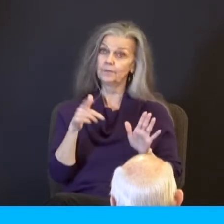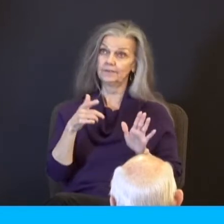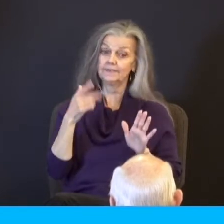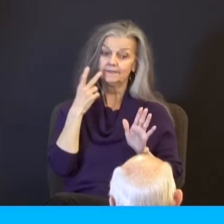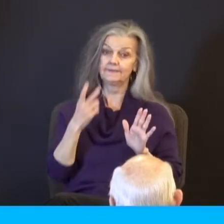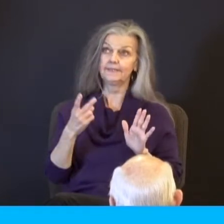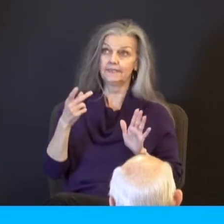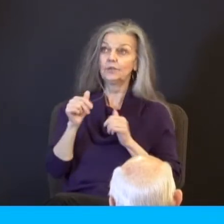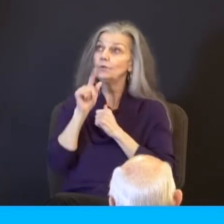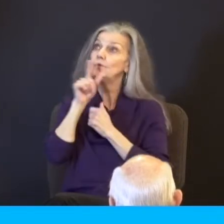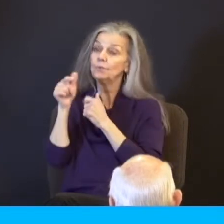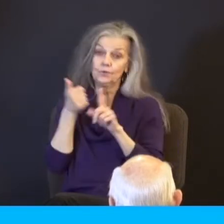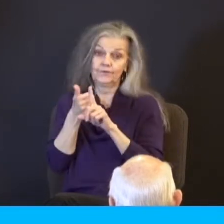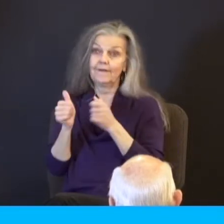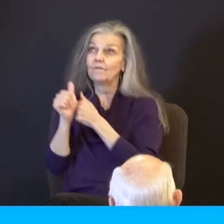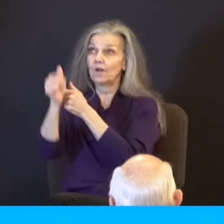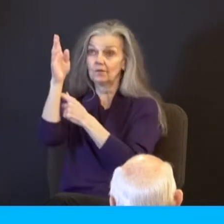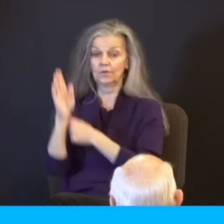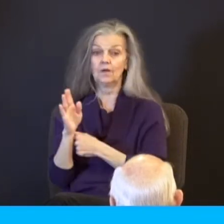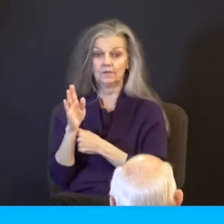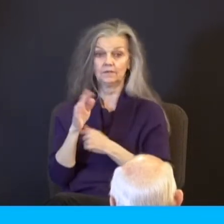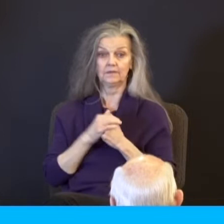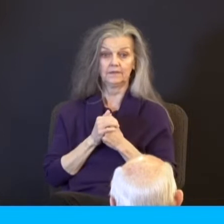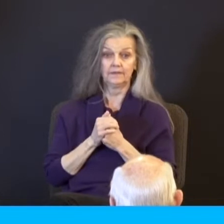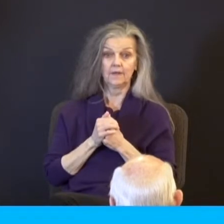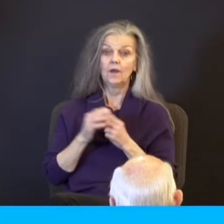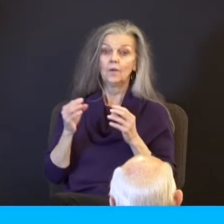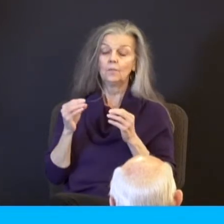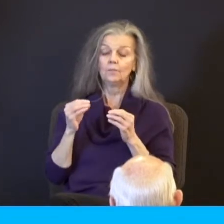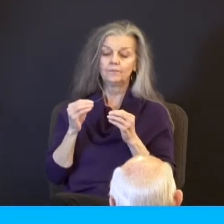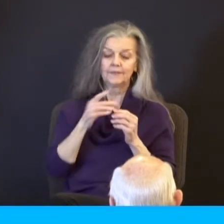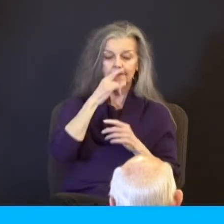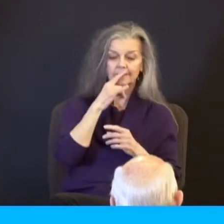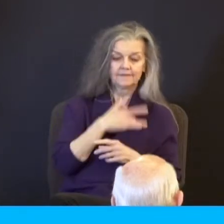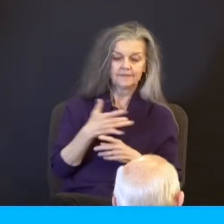in you a genuine faith, because more is caught than taught by kids.